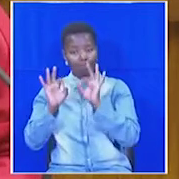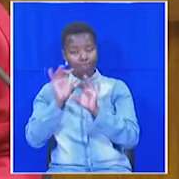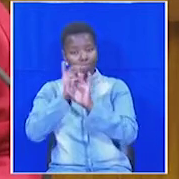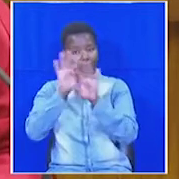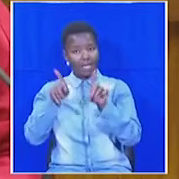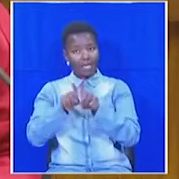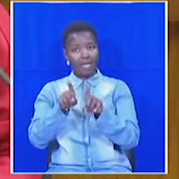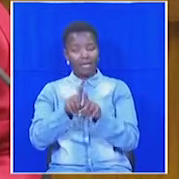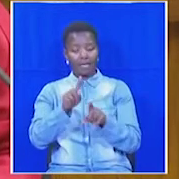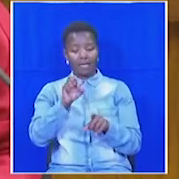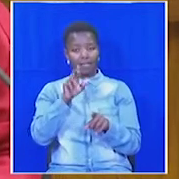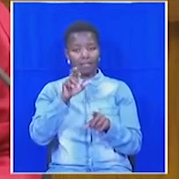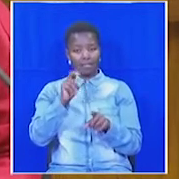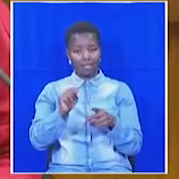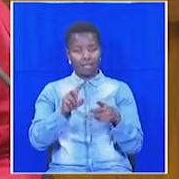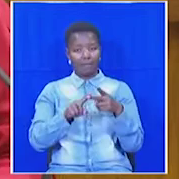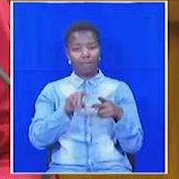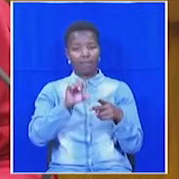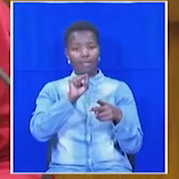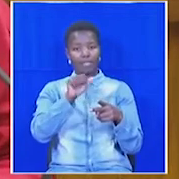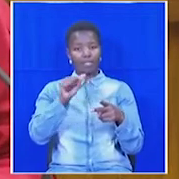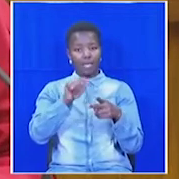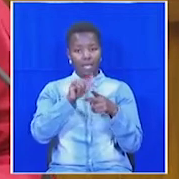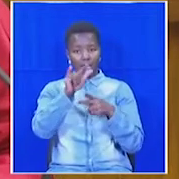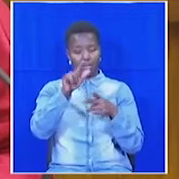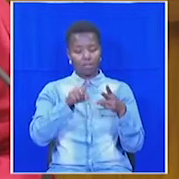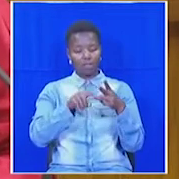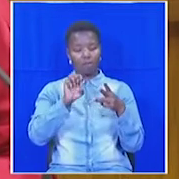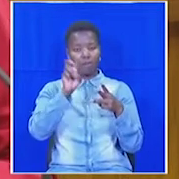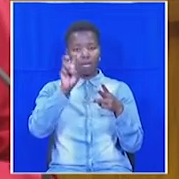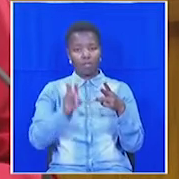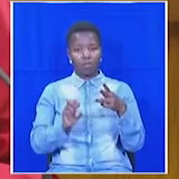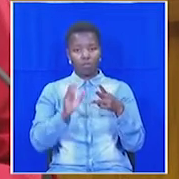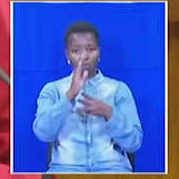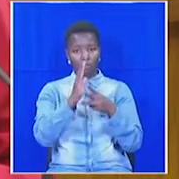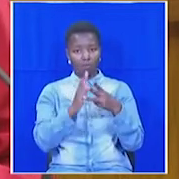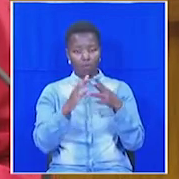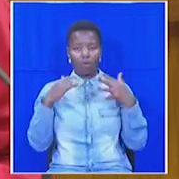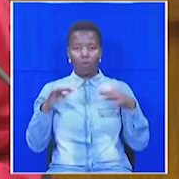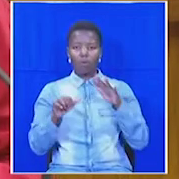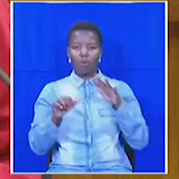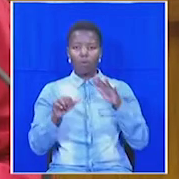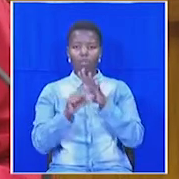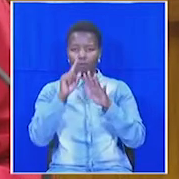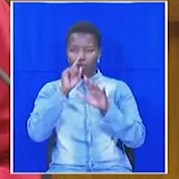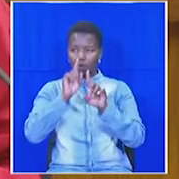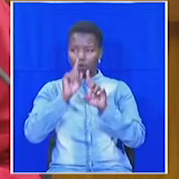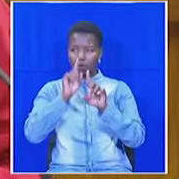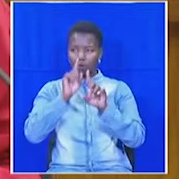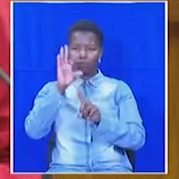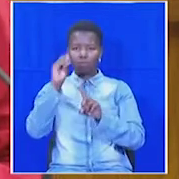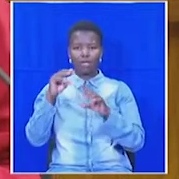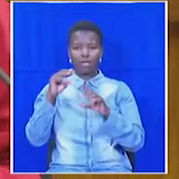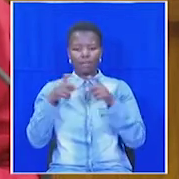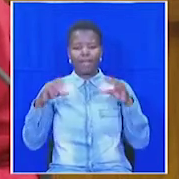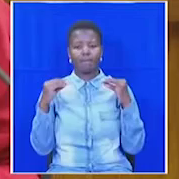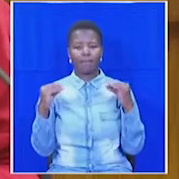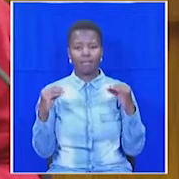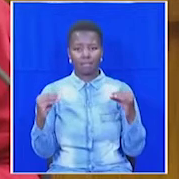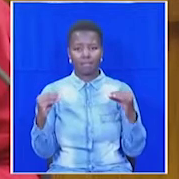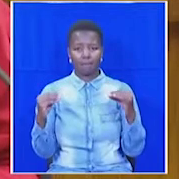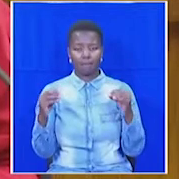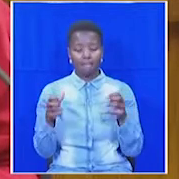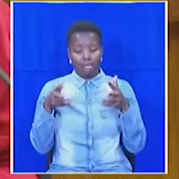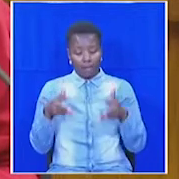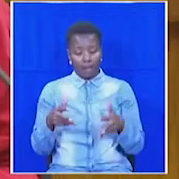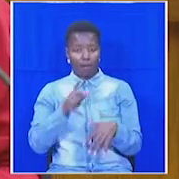as Transnet, SA Airways, ESCOM, and others are crucial to successful industrialization of South Africa. It is for this reason